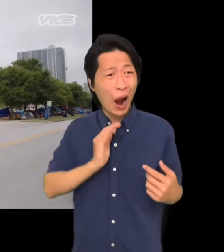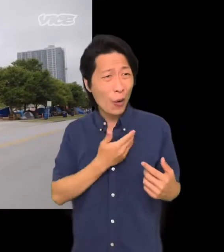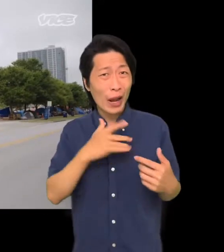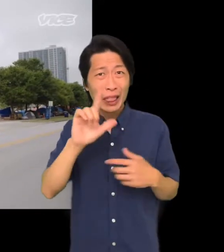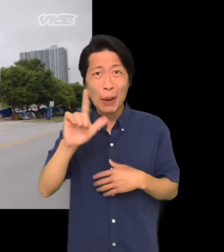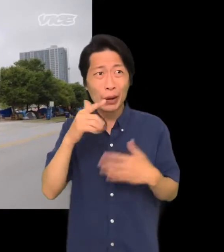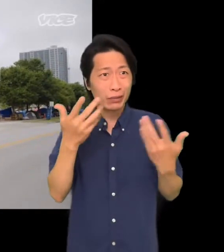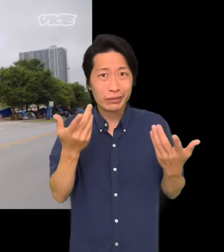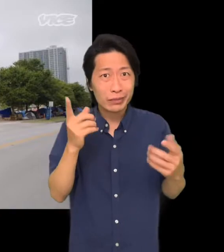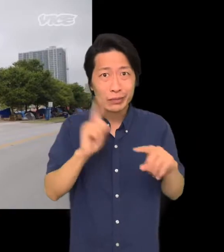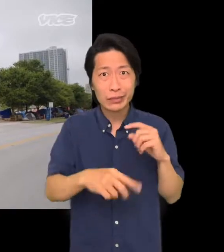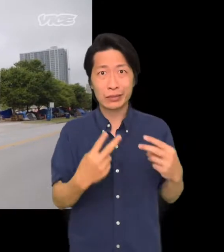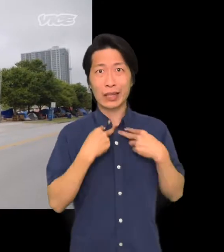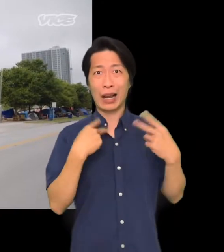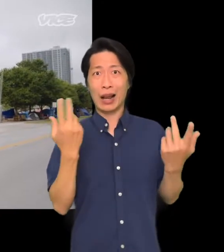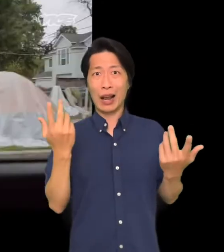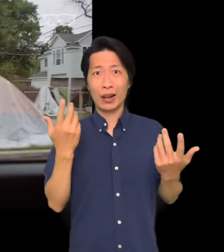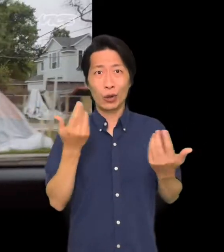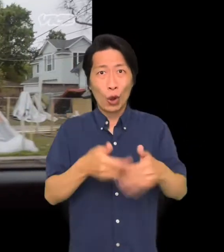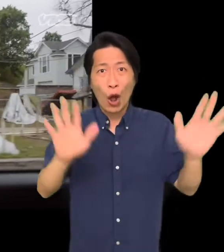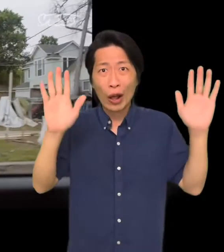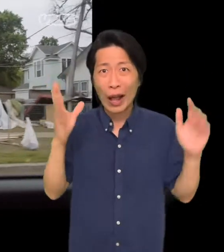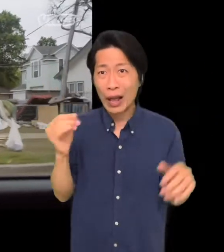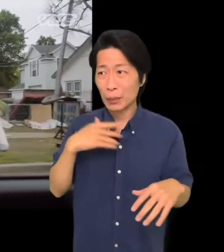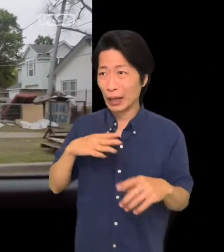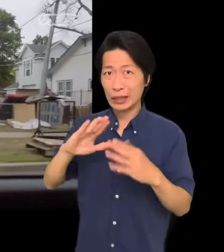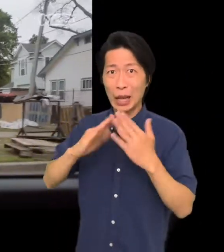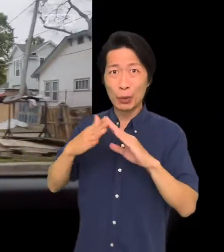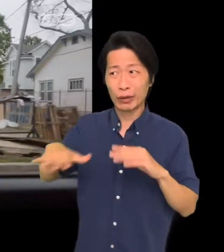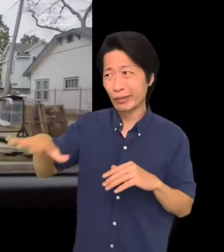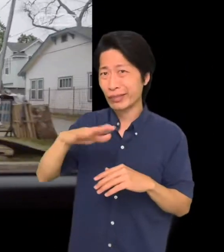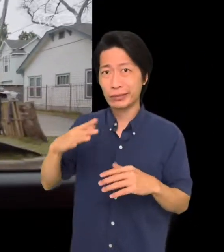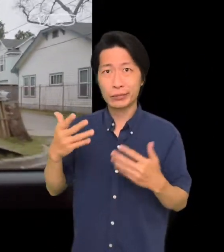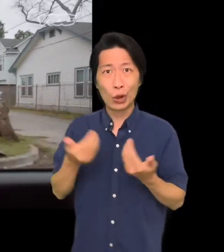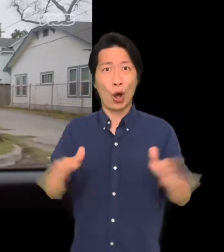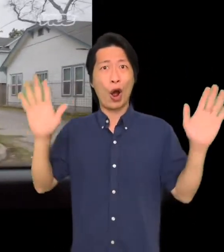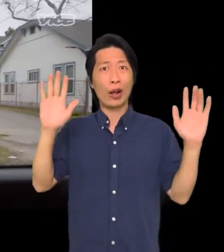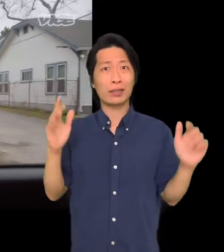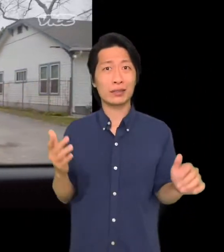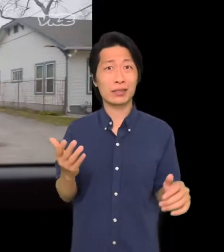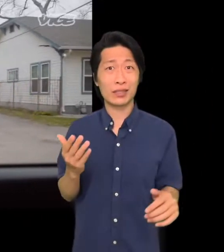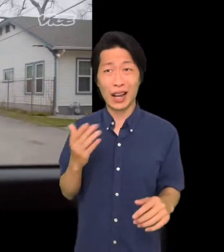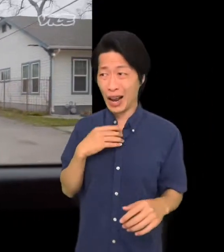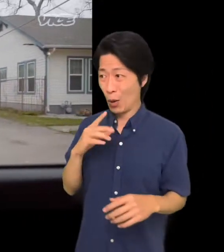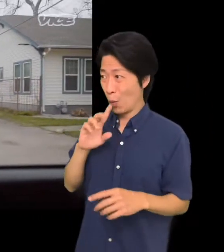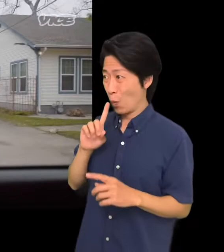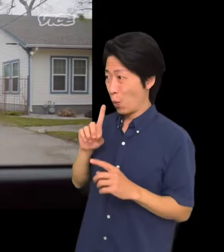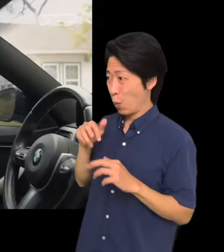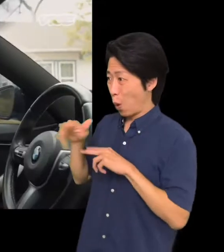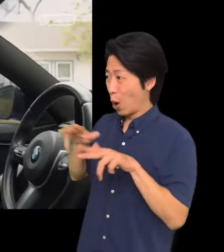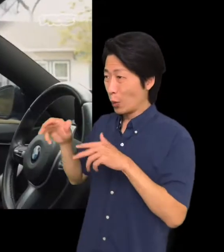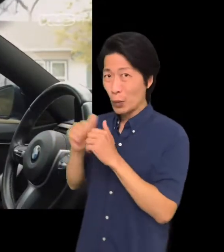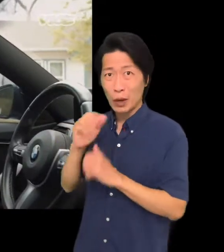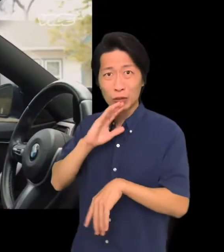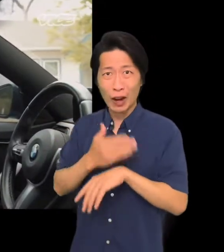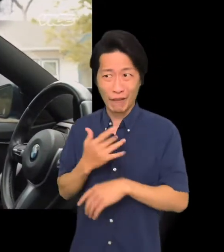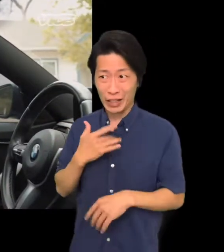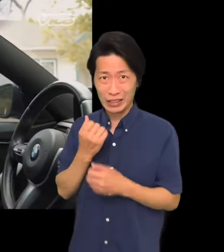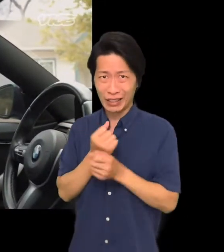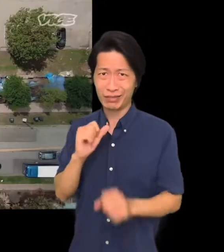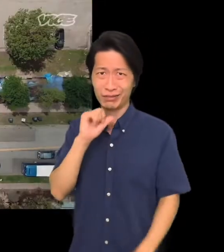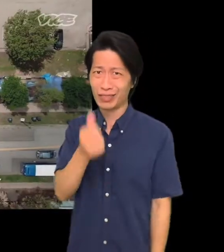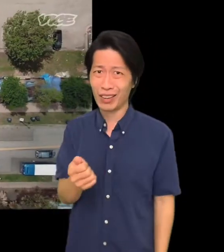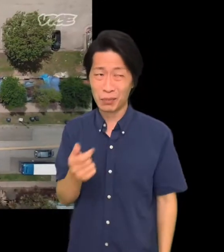our neighborhood. I can't walk down this street with my daughter and feel okay about it. Like, my house is on the other end of that